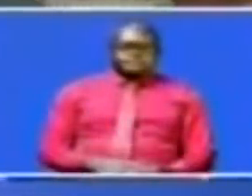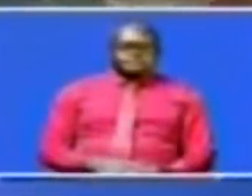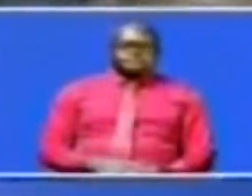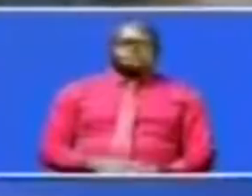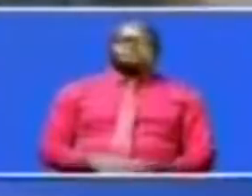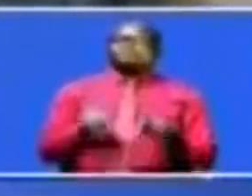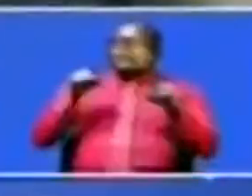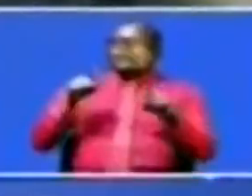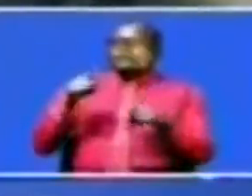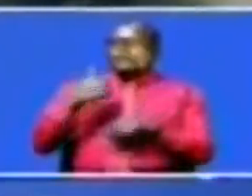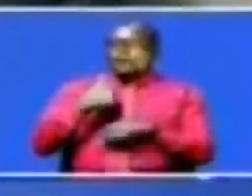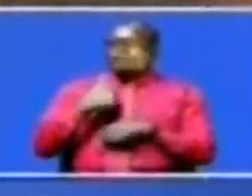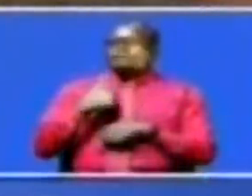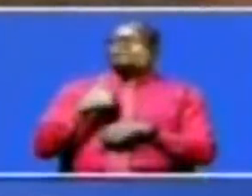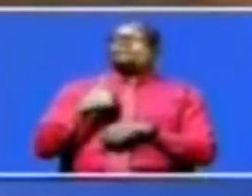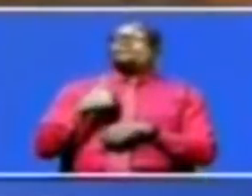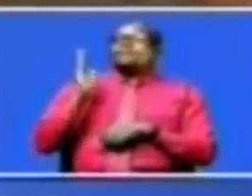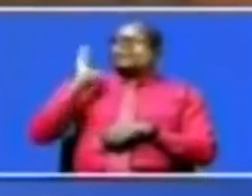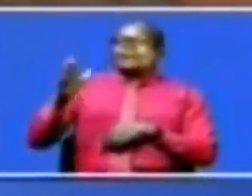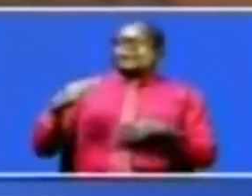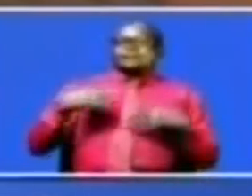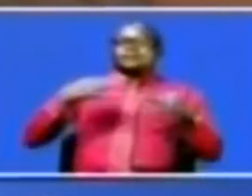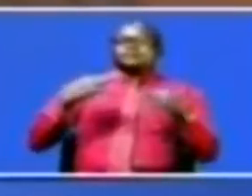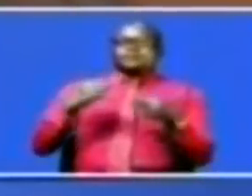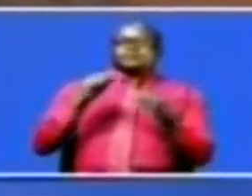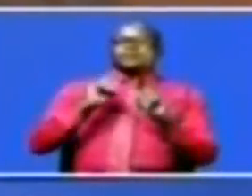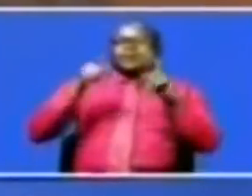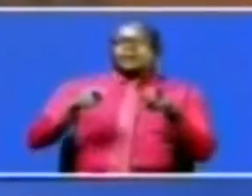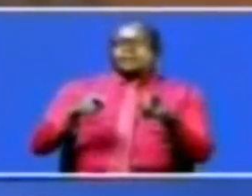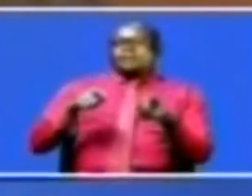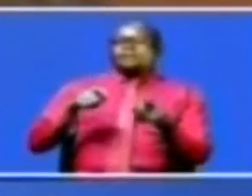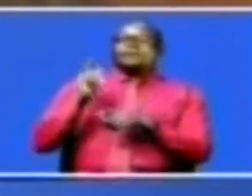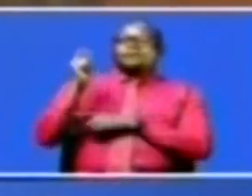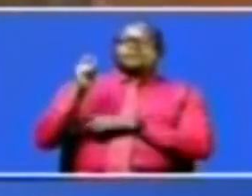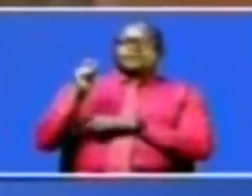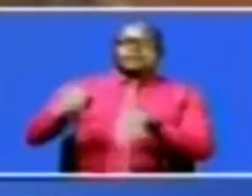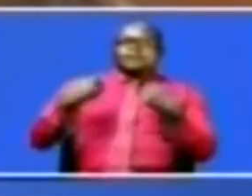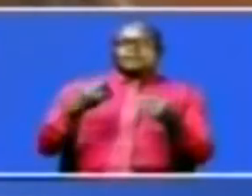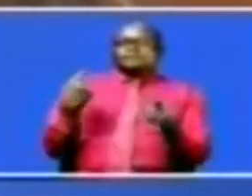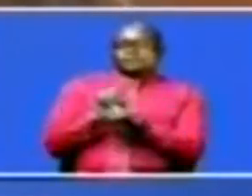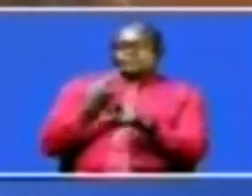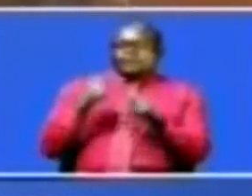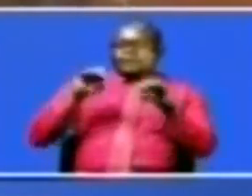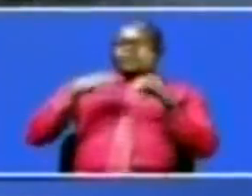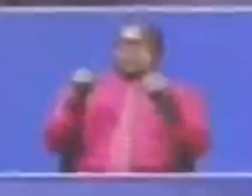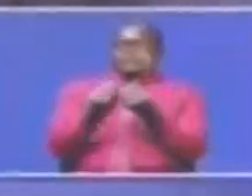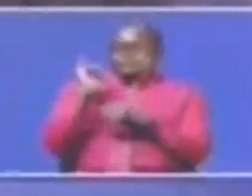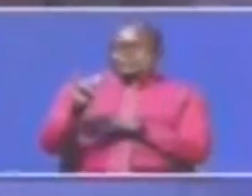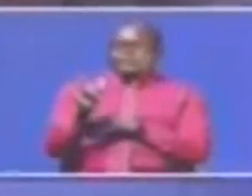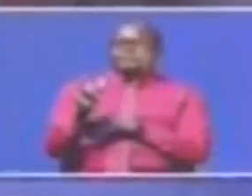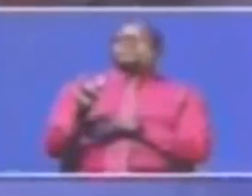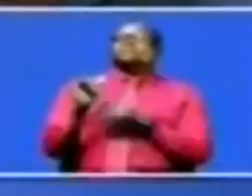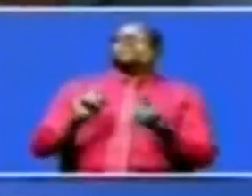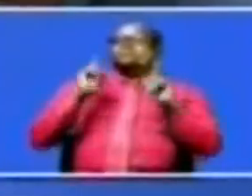He is accused of having an indirect interest in the awarding of tender for the construction of roads which were awarded to Mabax Enterprise, which coincidentally